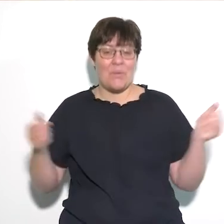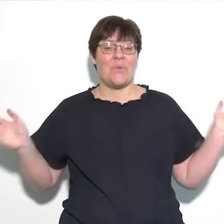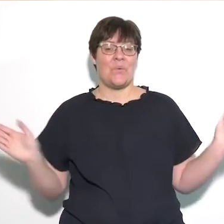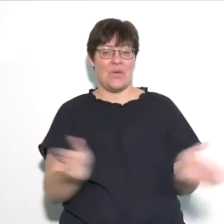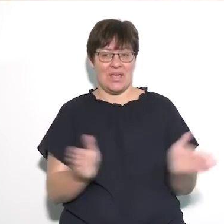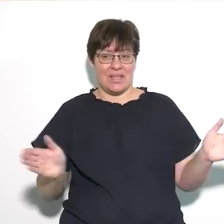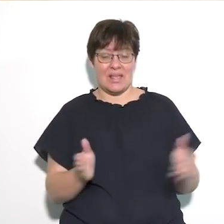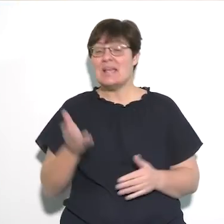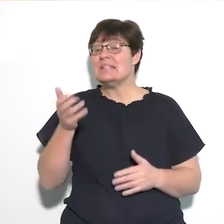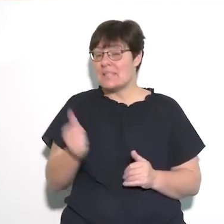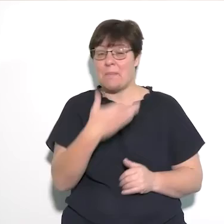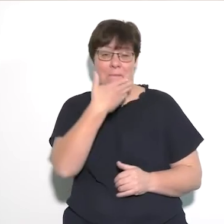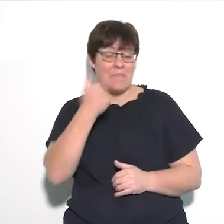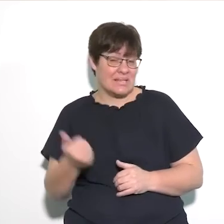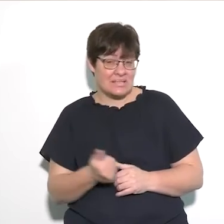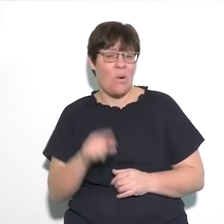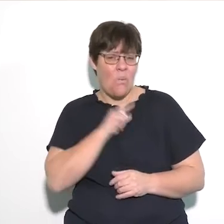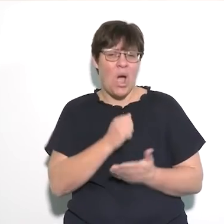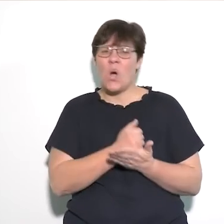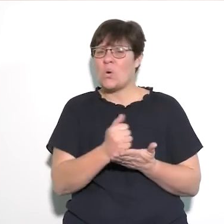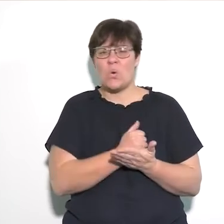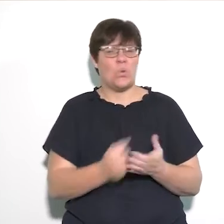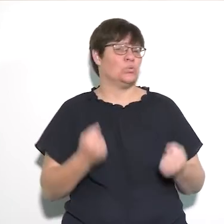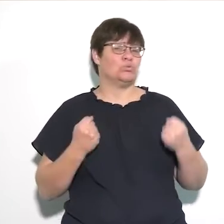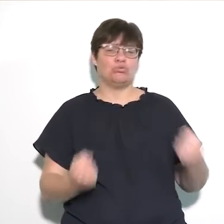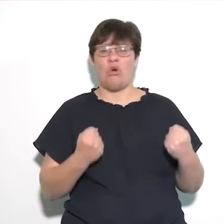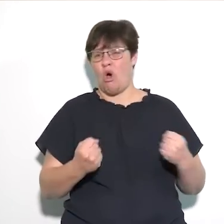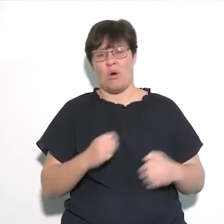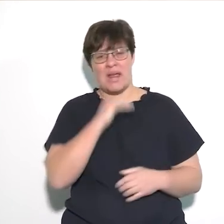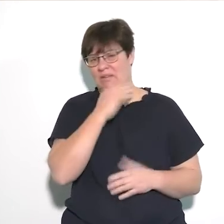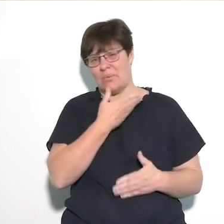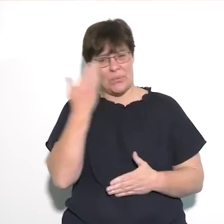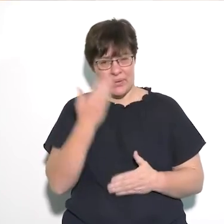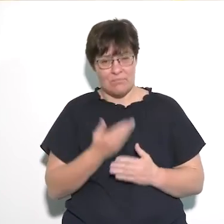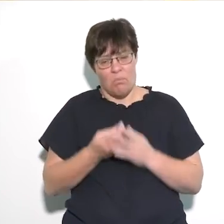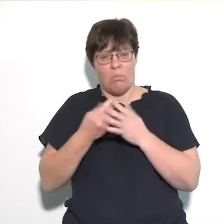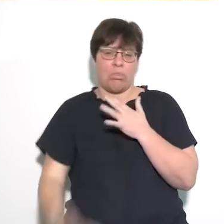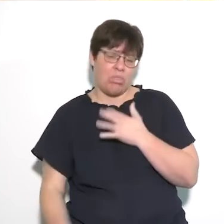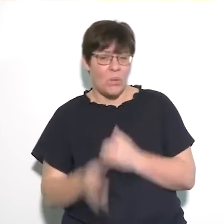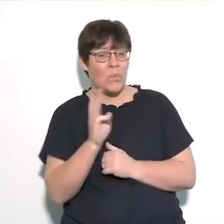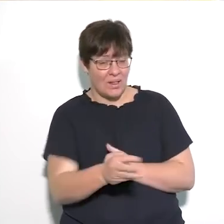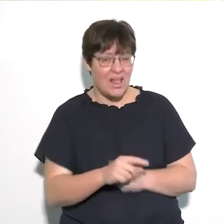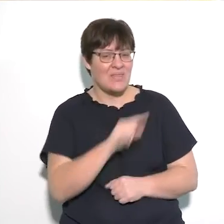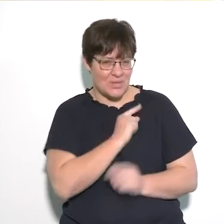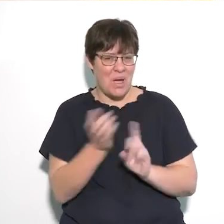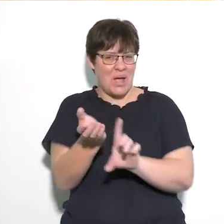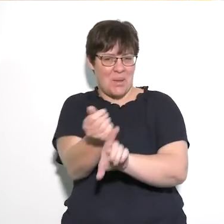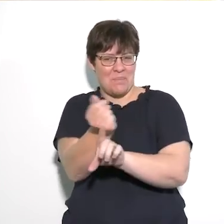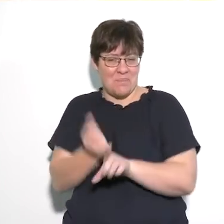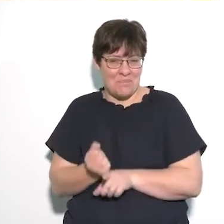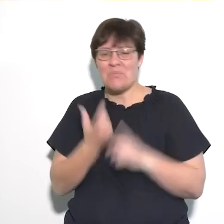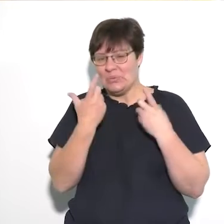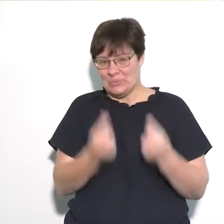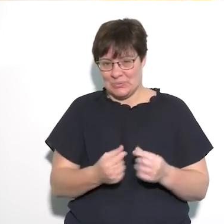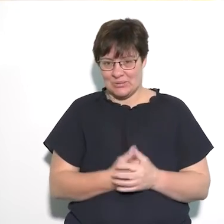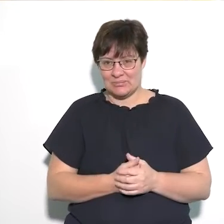wings. Staples work best. The glue isn't strong enough often to hold the wings on, so let's do that for our